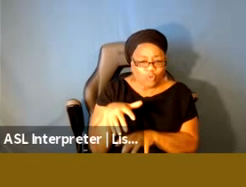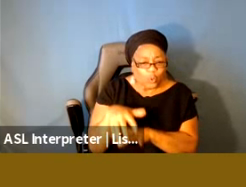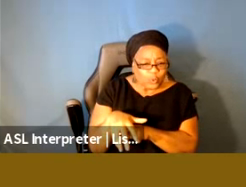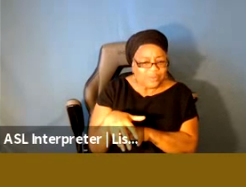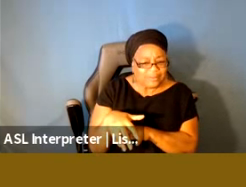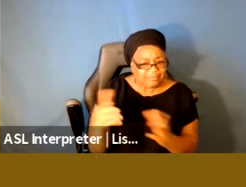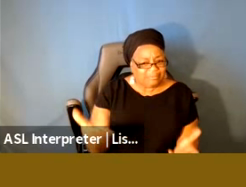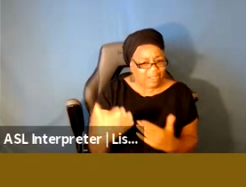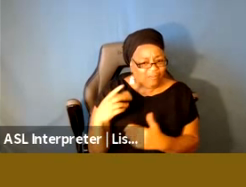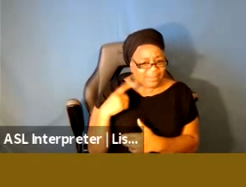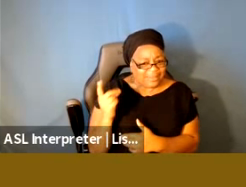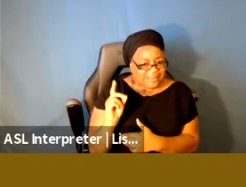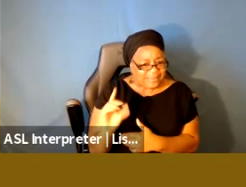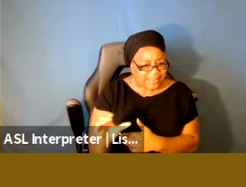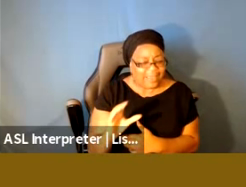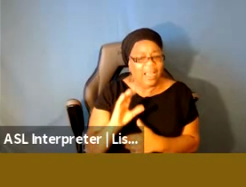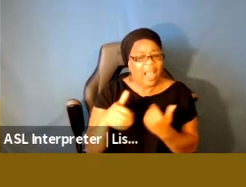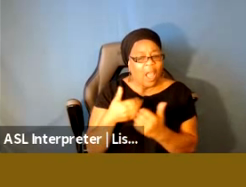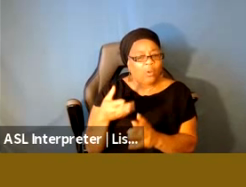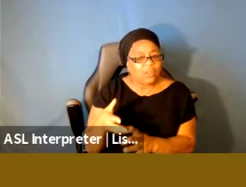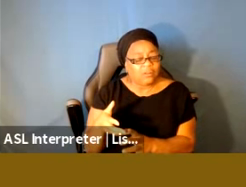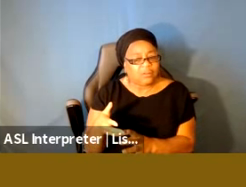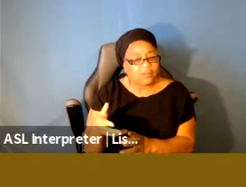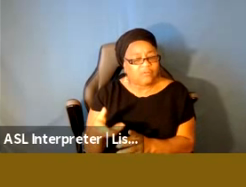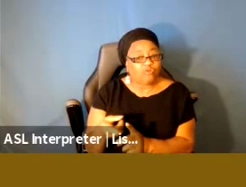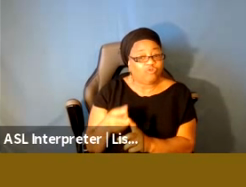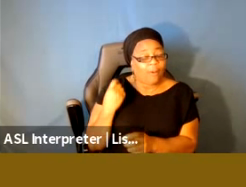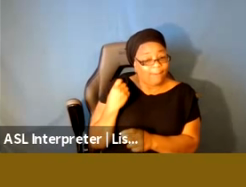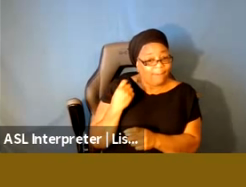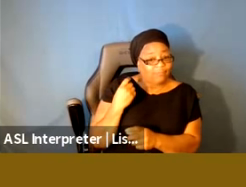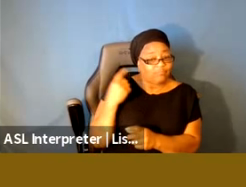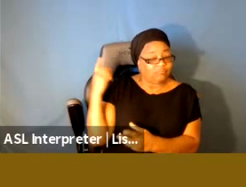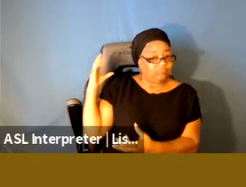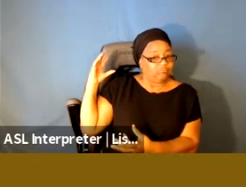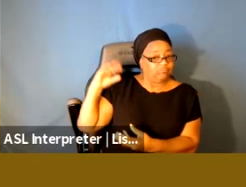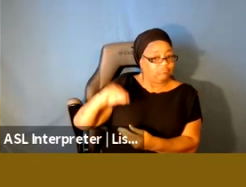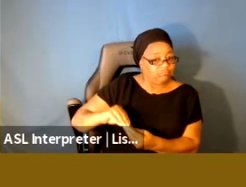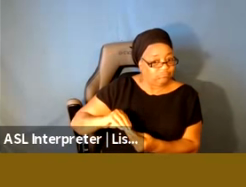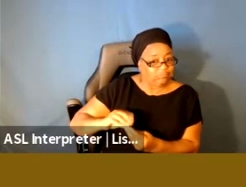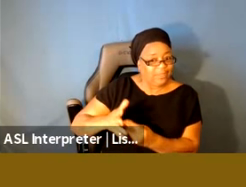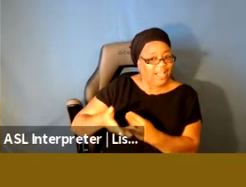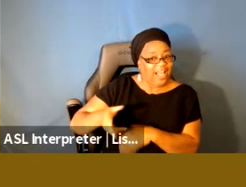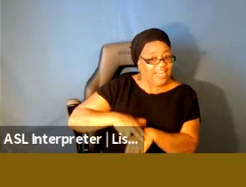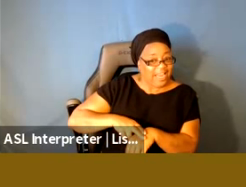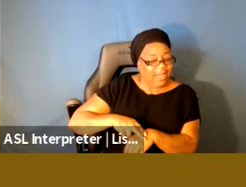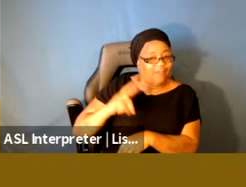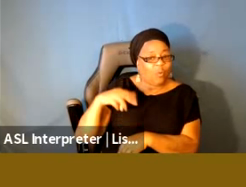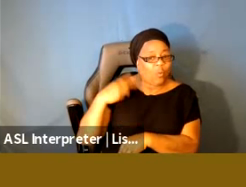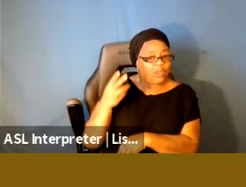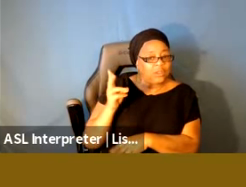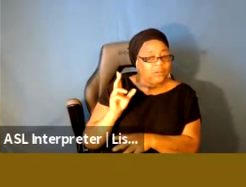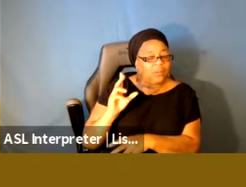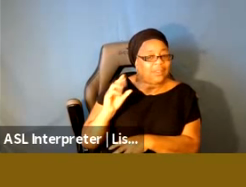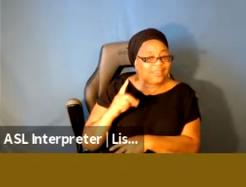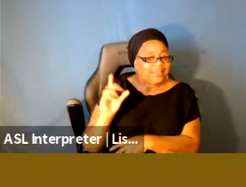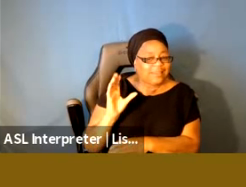DC and how it came from, you know, the you know, native Washingtonians, you know. So I don't